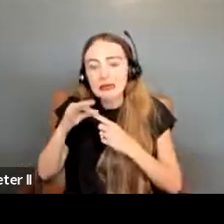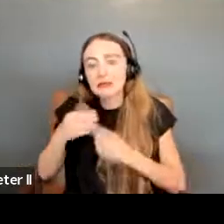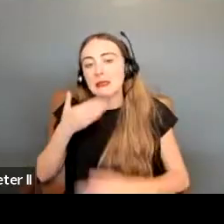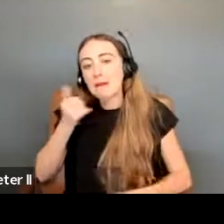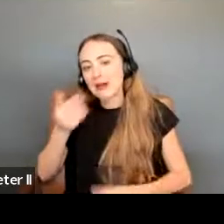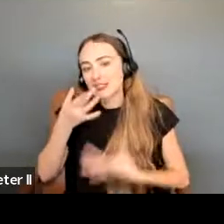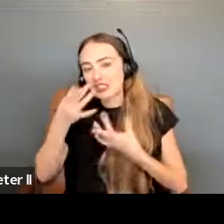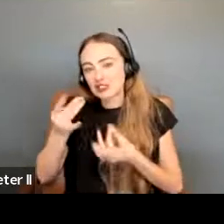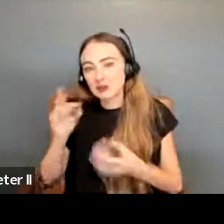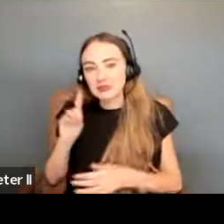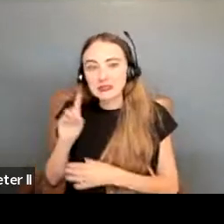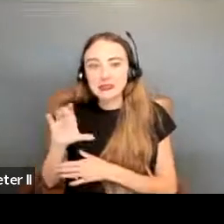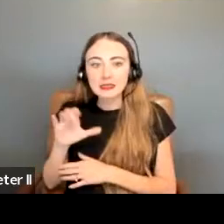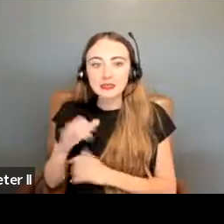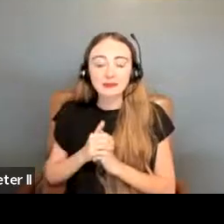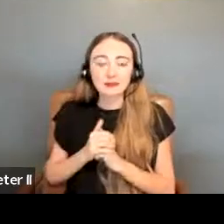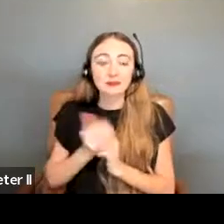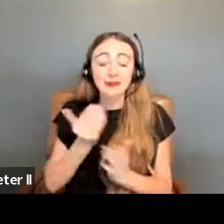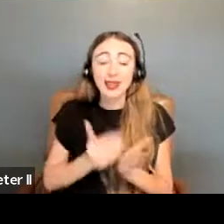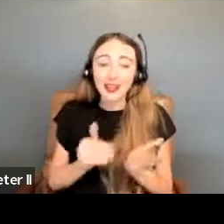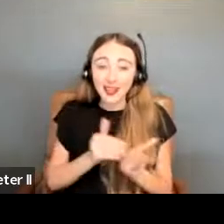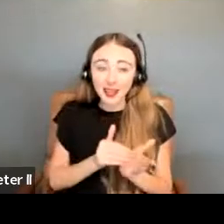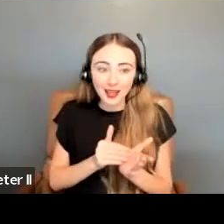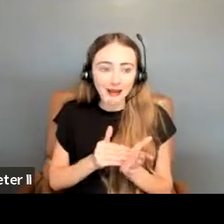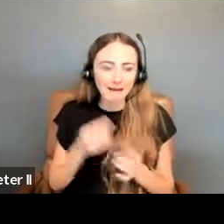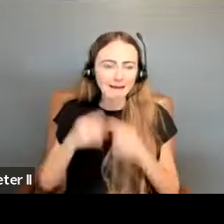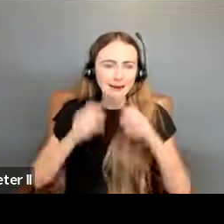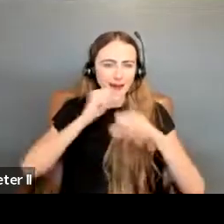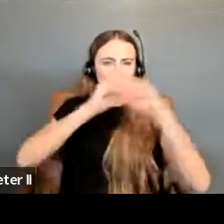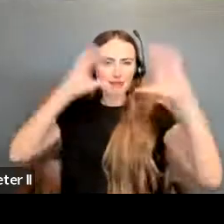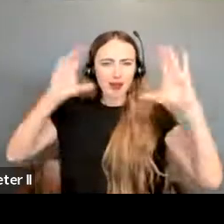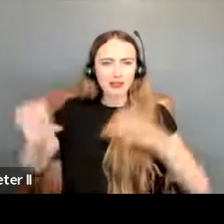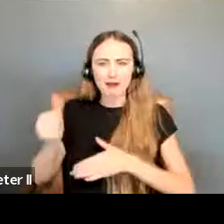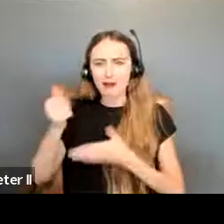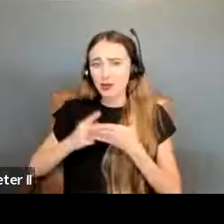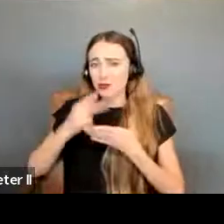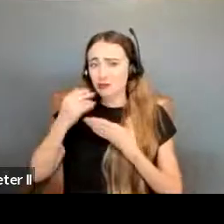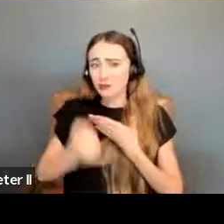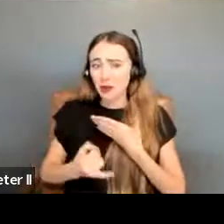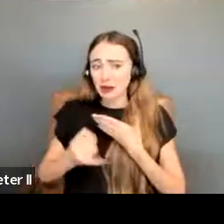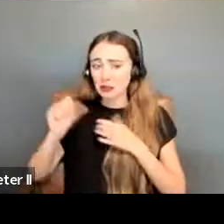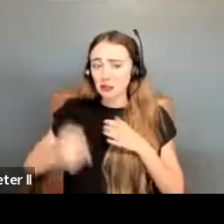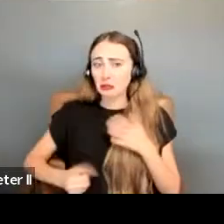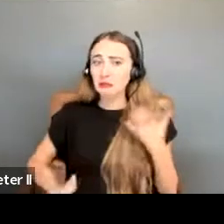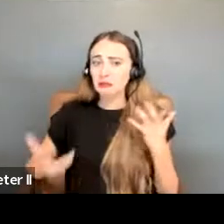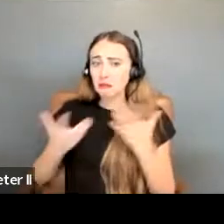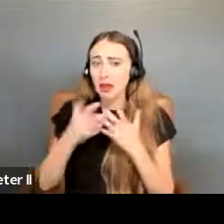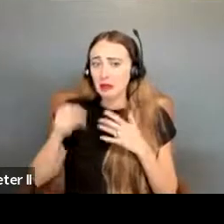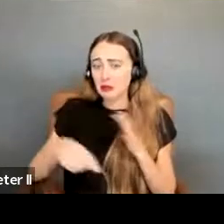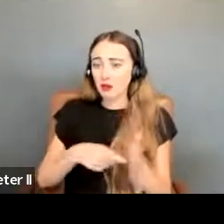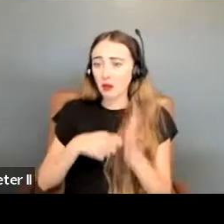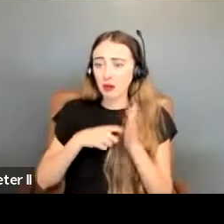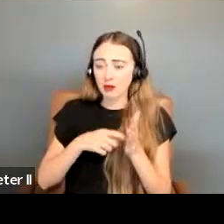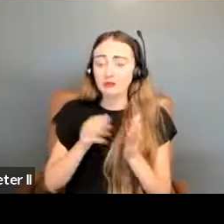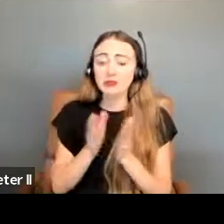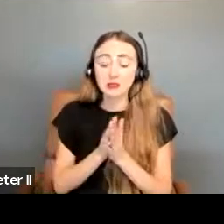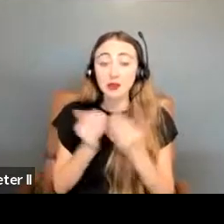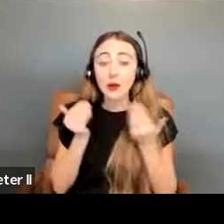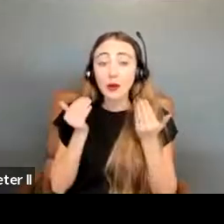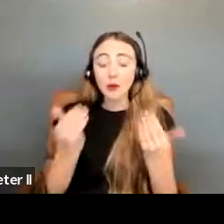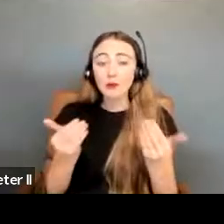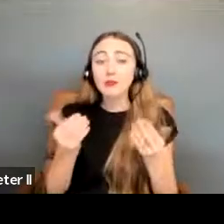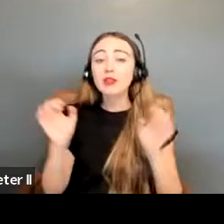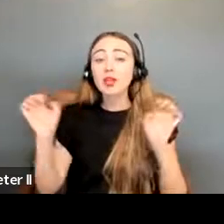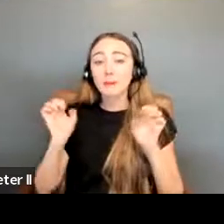district. And again, I cannot imagine any other project that would meet these requirements. So I move the